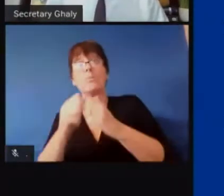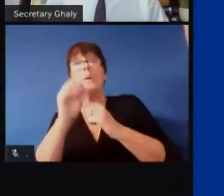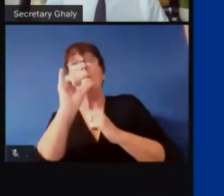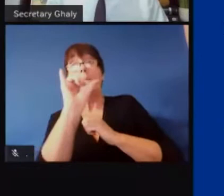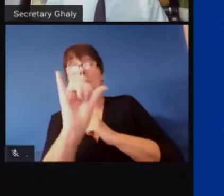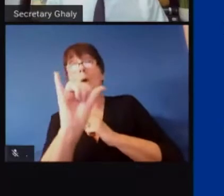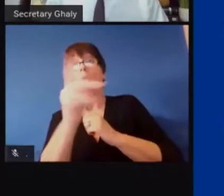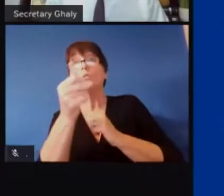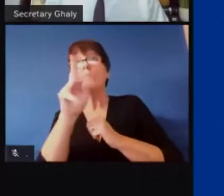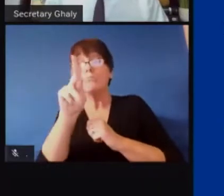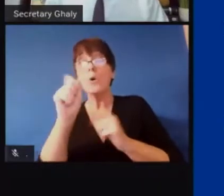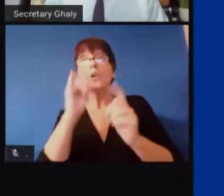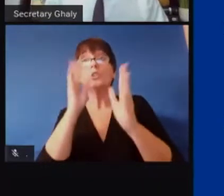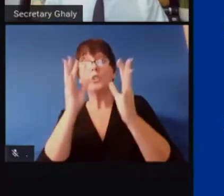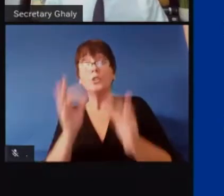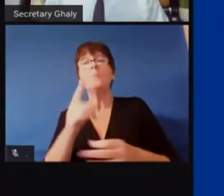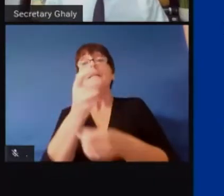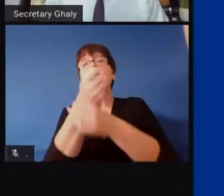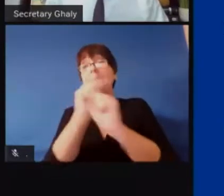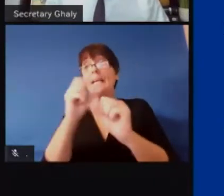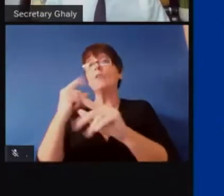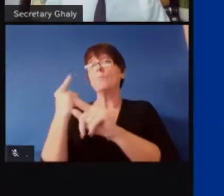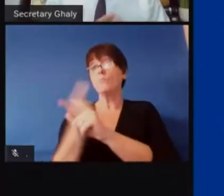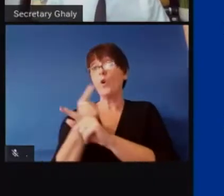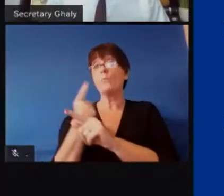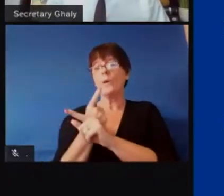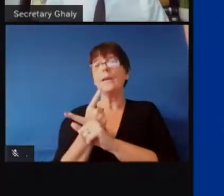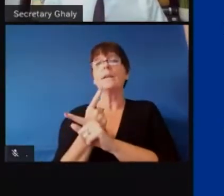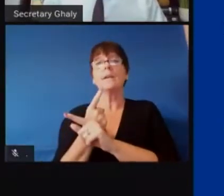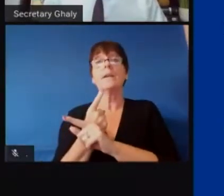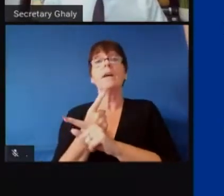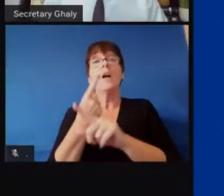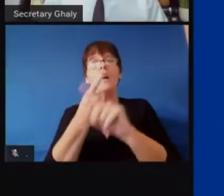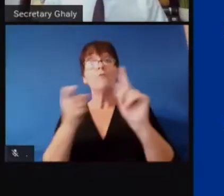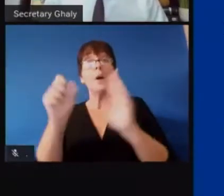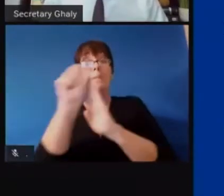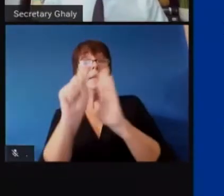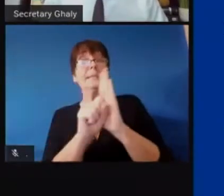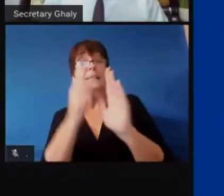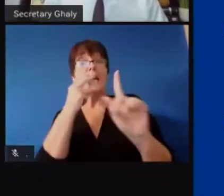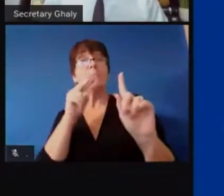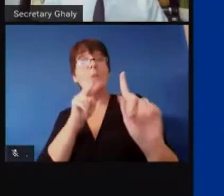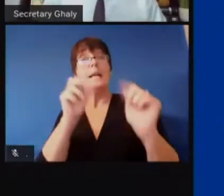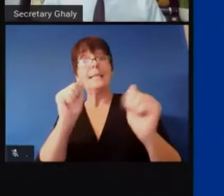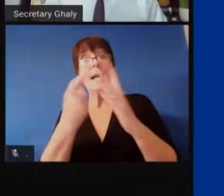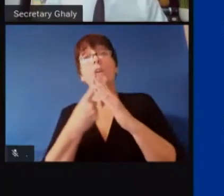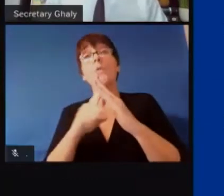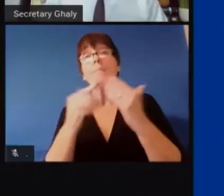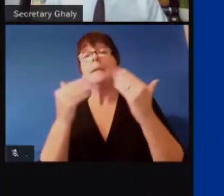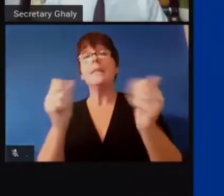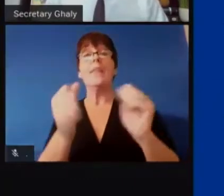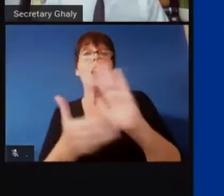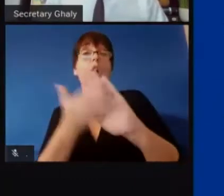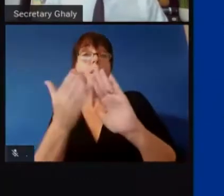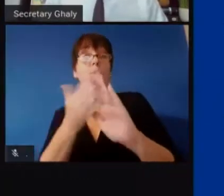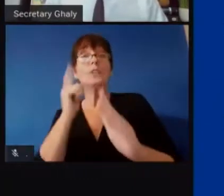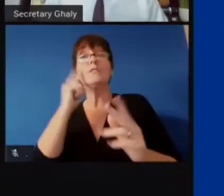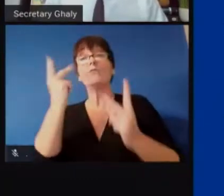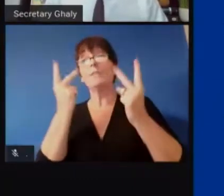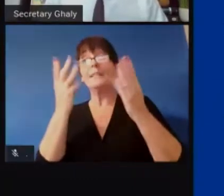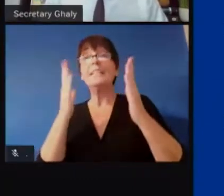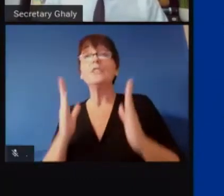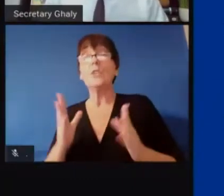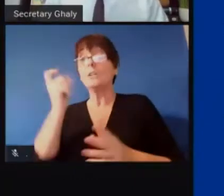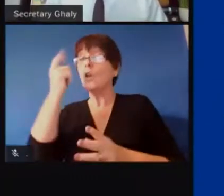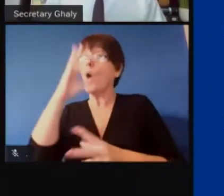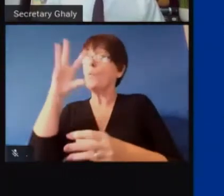and determined that it is a safe and appropriate thing to do from the state's perspective, can begin those operations for visitors from within